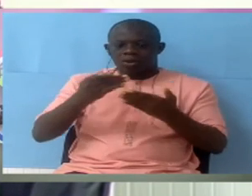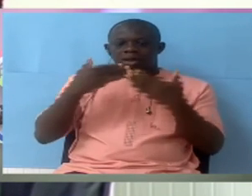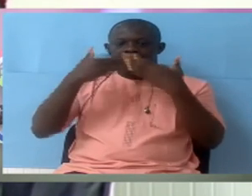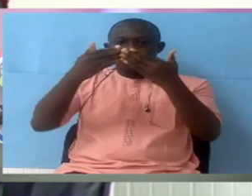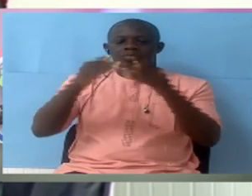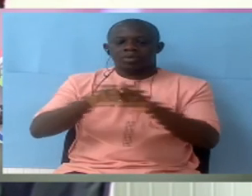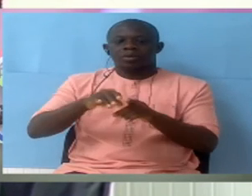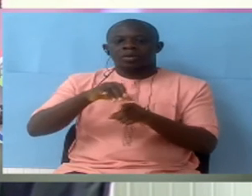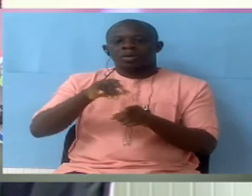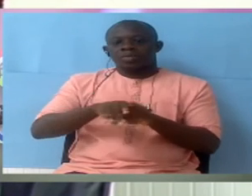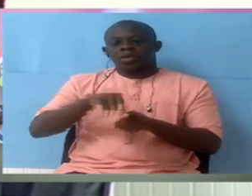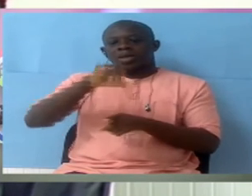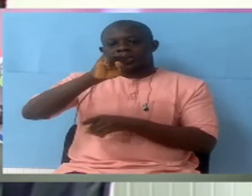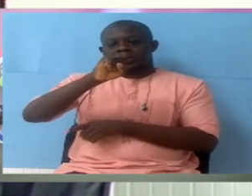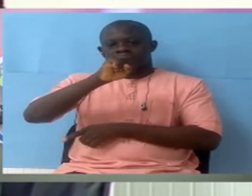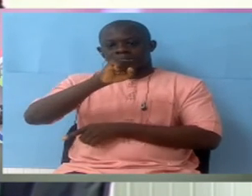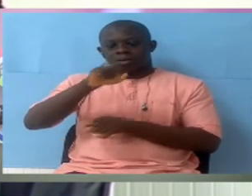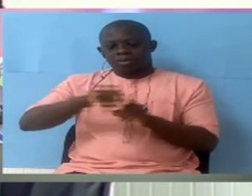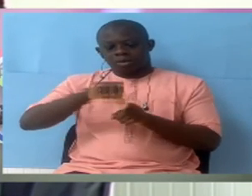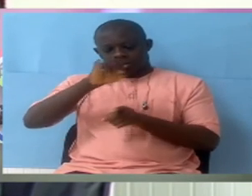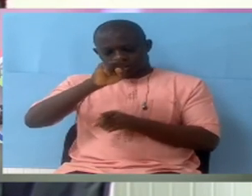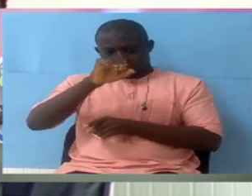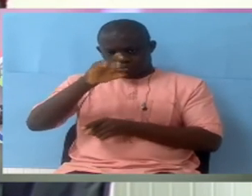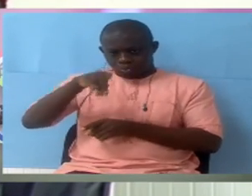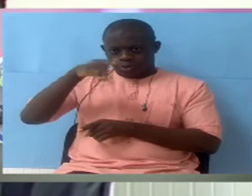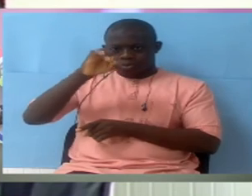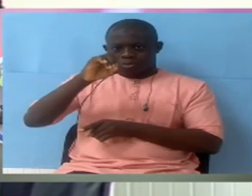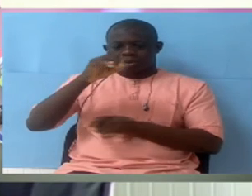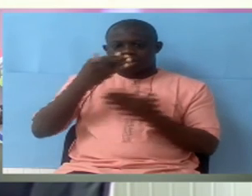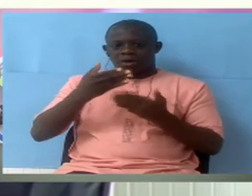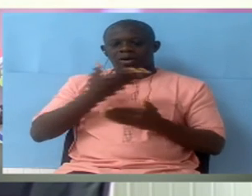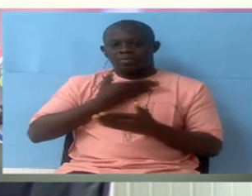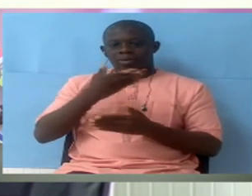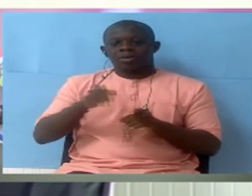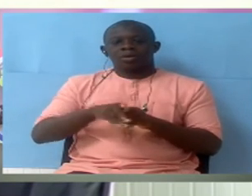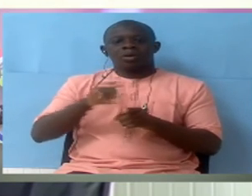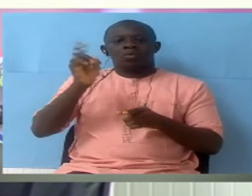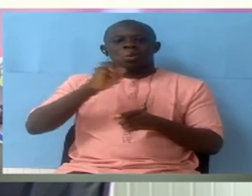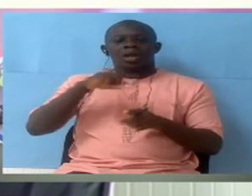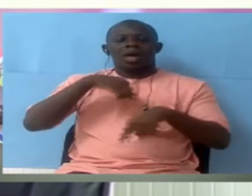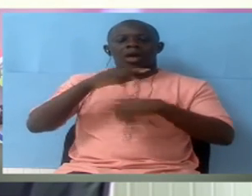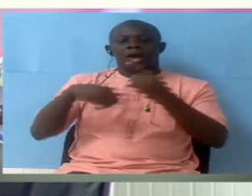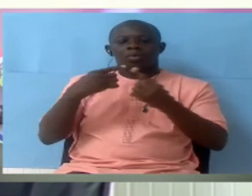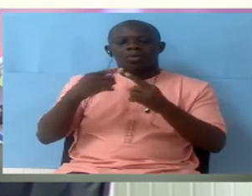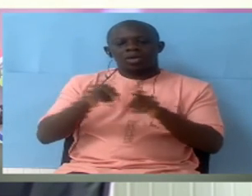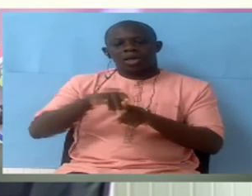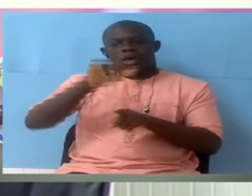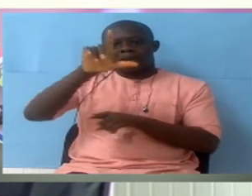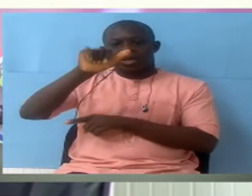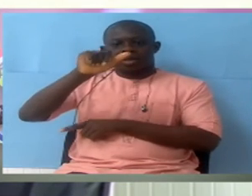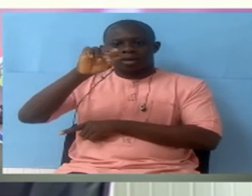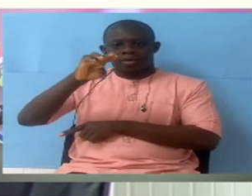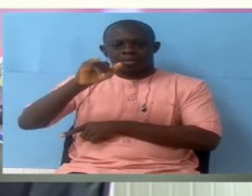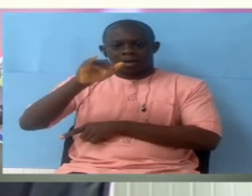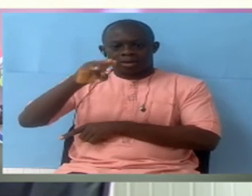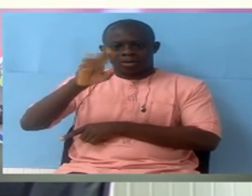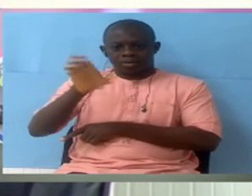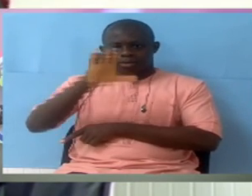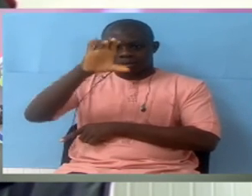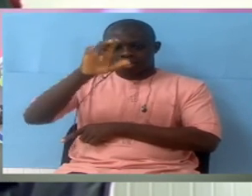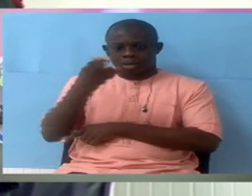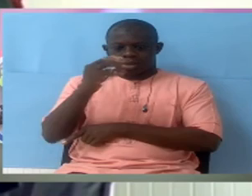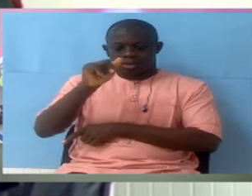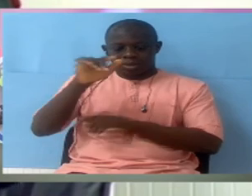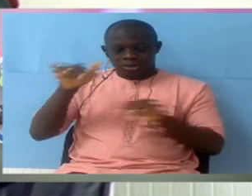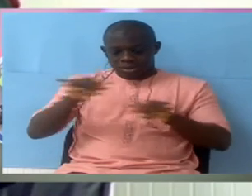yek na ne mom chief superintendent la. What of Lamine Cham? Lamine Cham nak. He is still serving in the police but I don't know his rank.